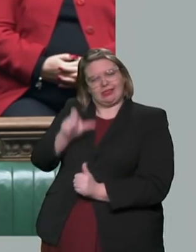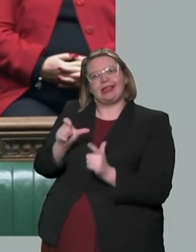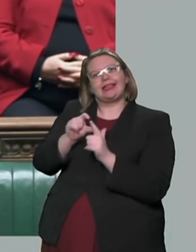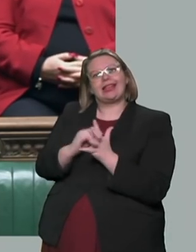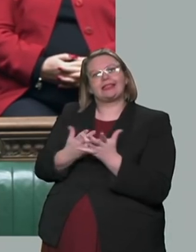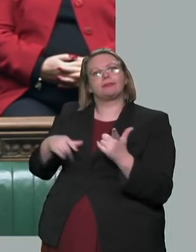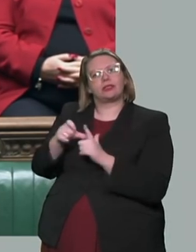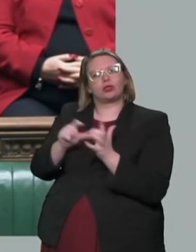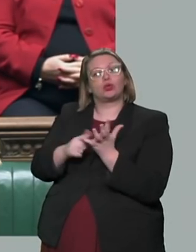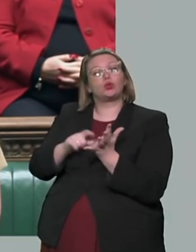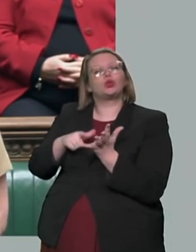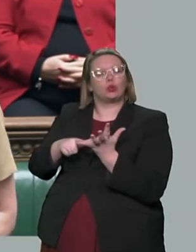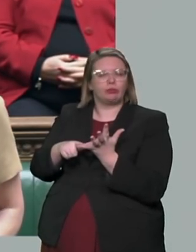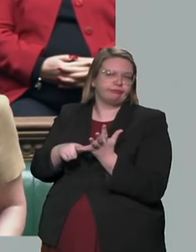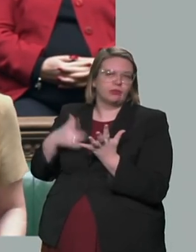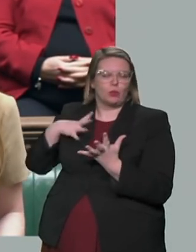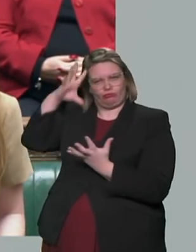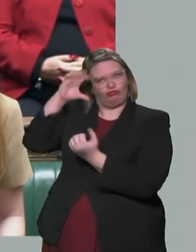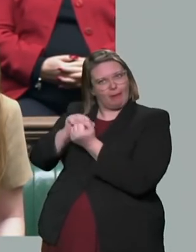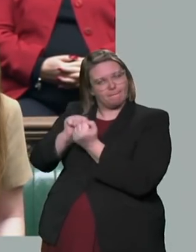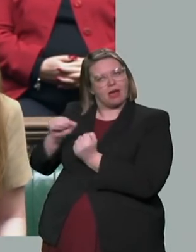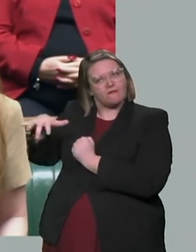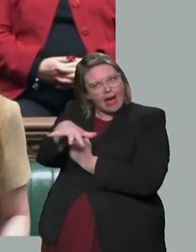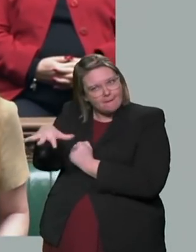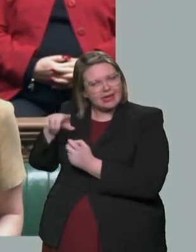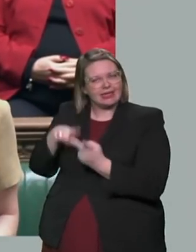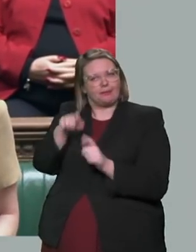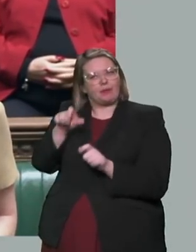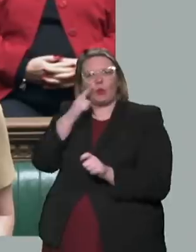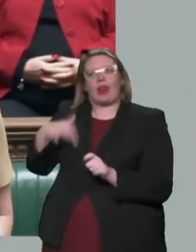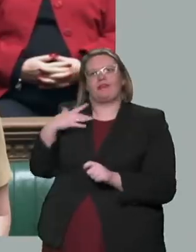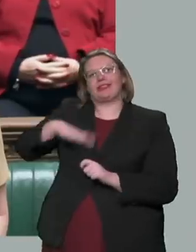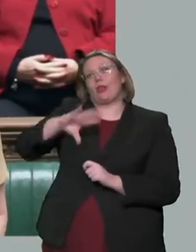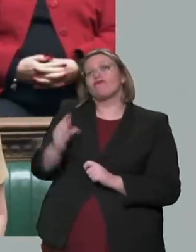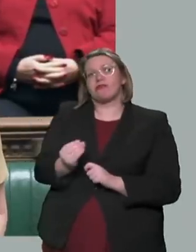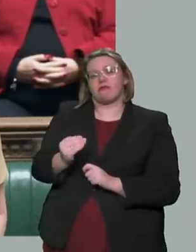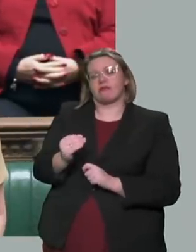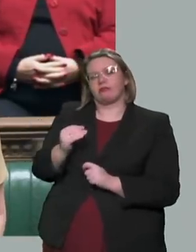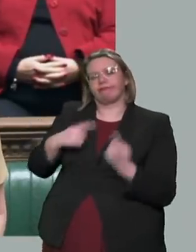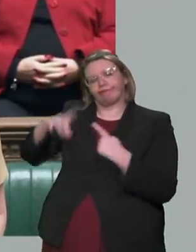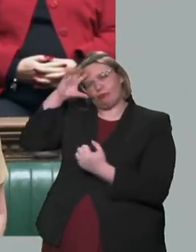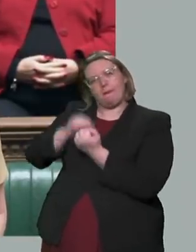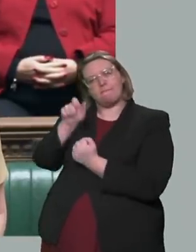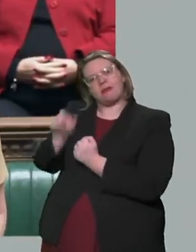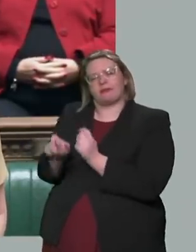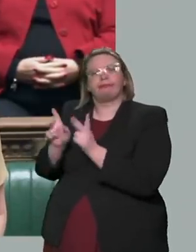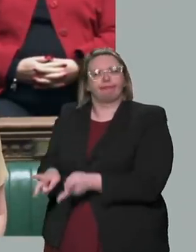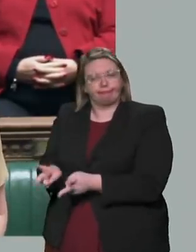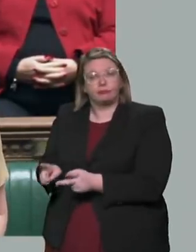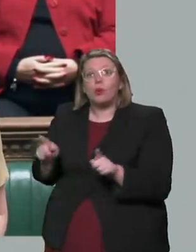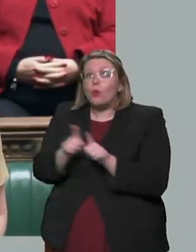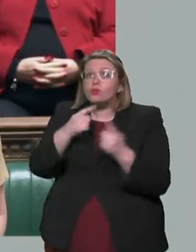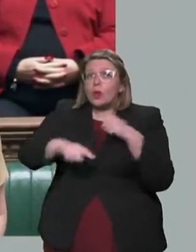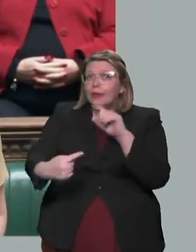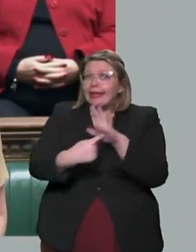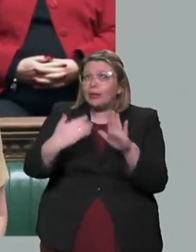my condolences to his family and to the people of South Africa. And I'd also like to thank all of those key workers who have